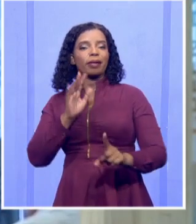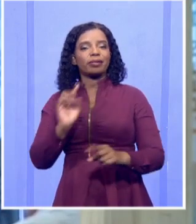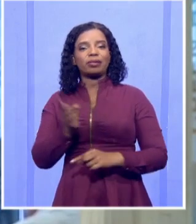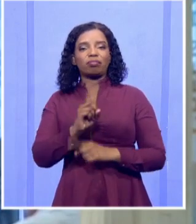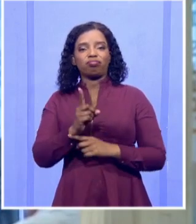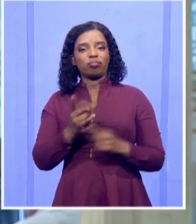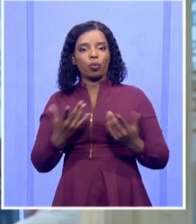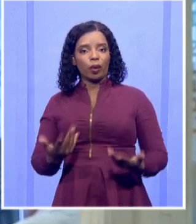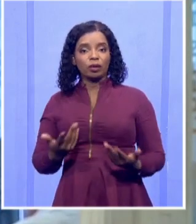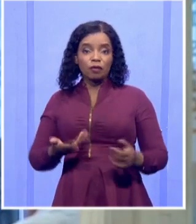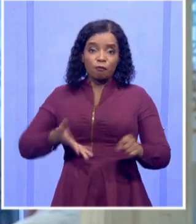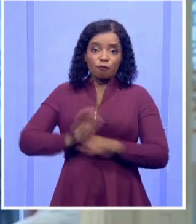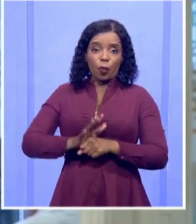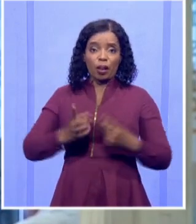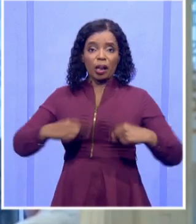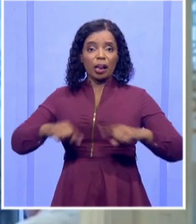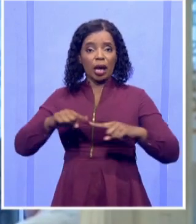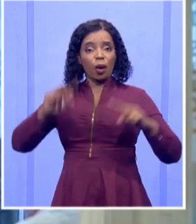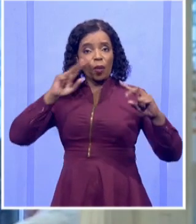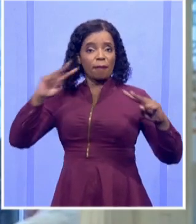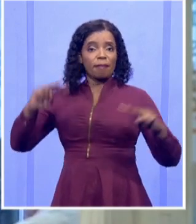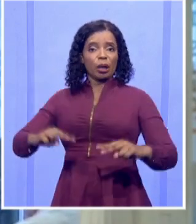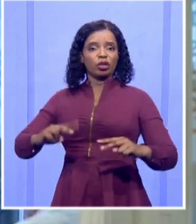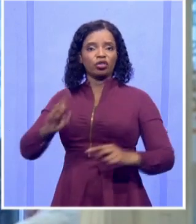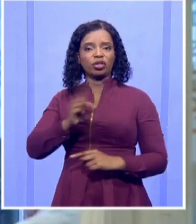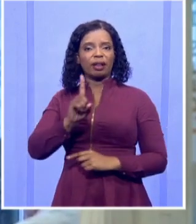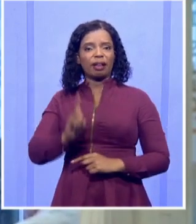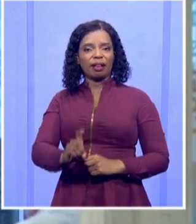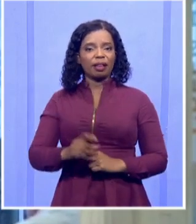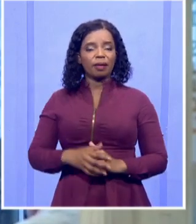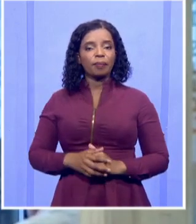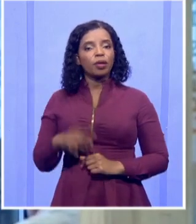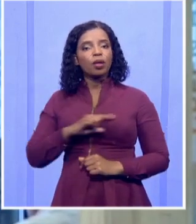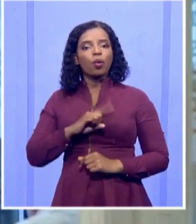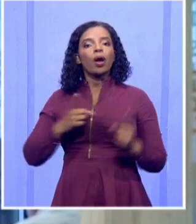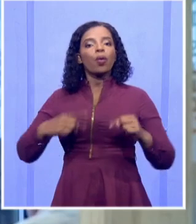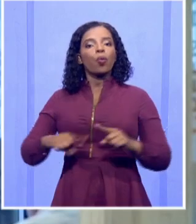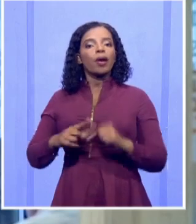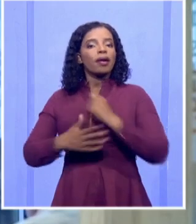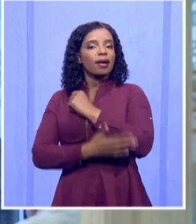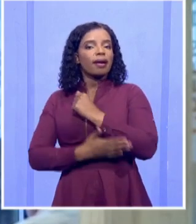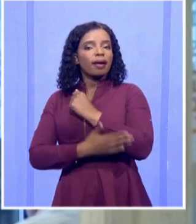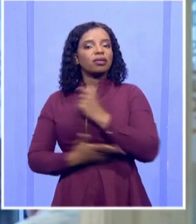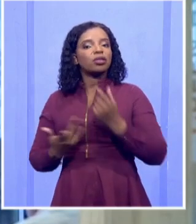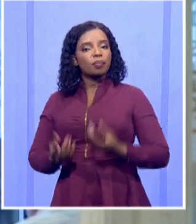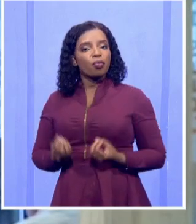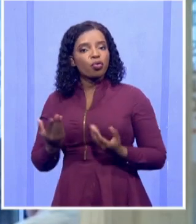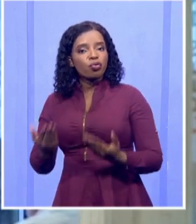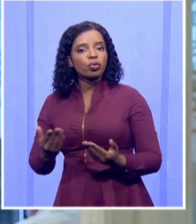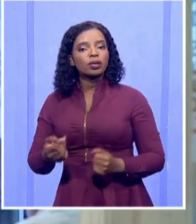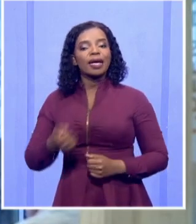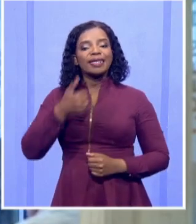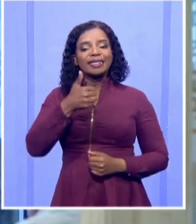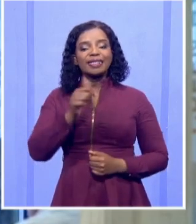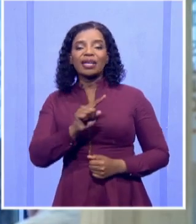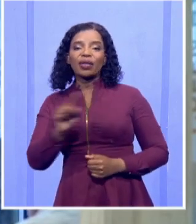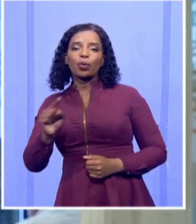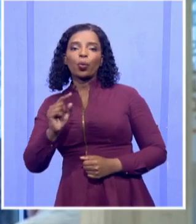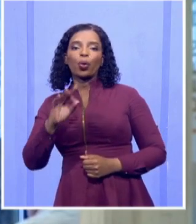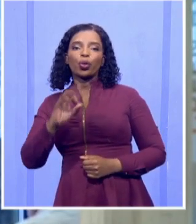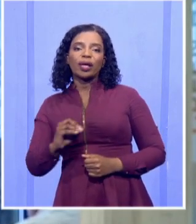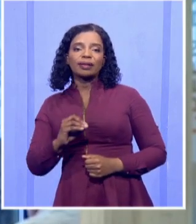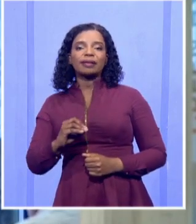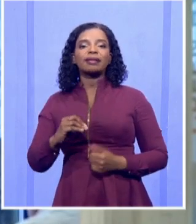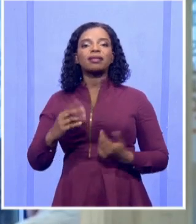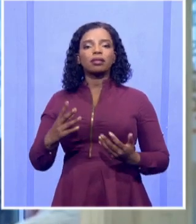full potential, we could as a country produce 6 to 13 million tons of green hydrogen a year. About